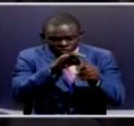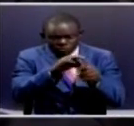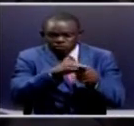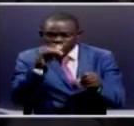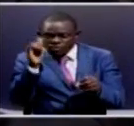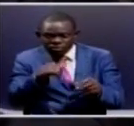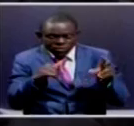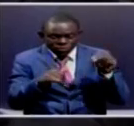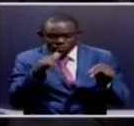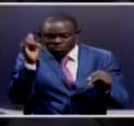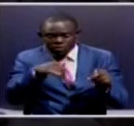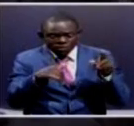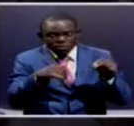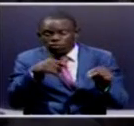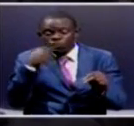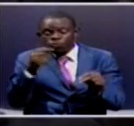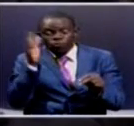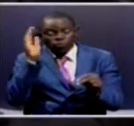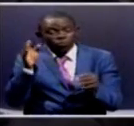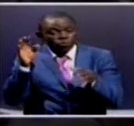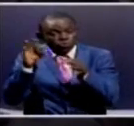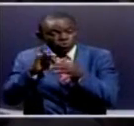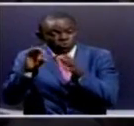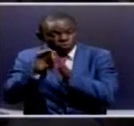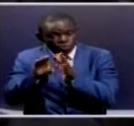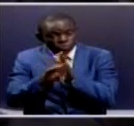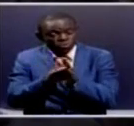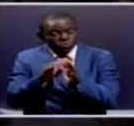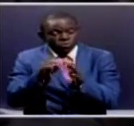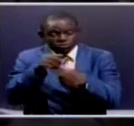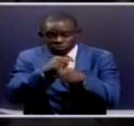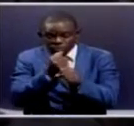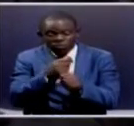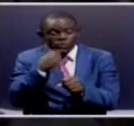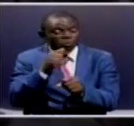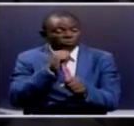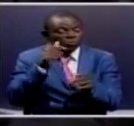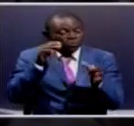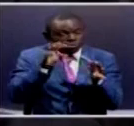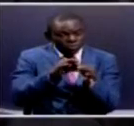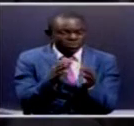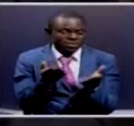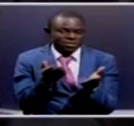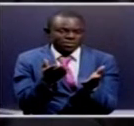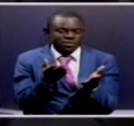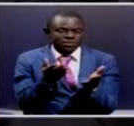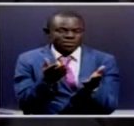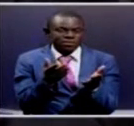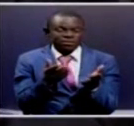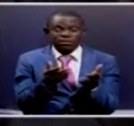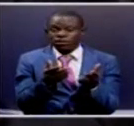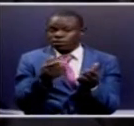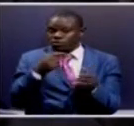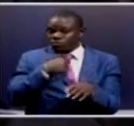Now, at that stage, if I had wanted, in my individual conscience, to attend